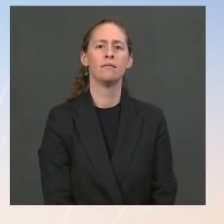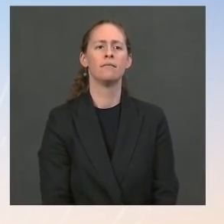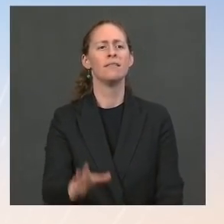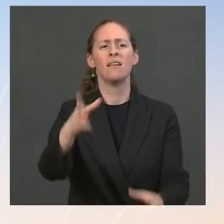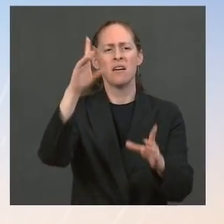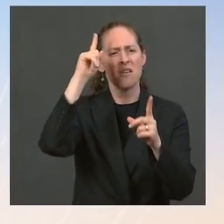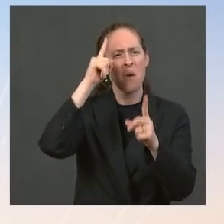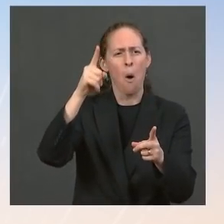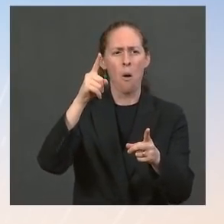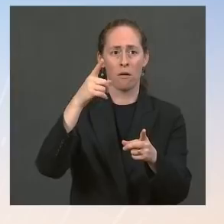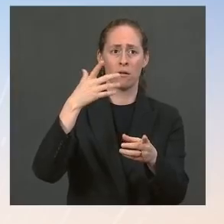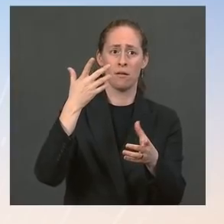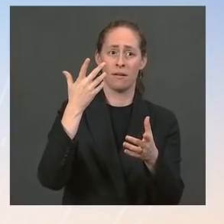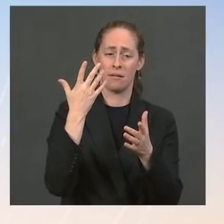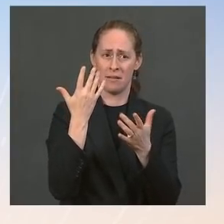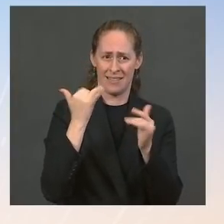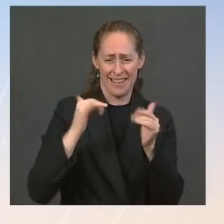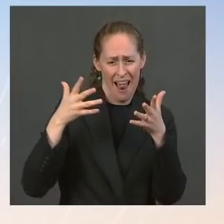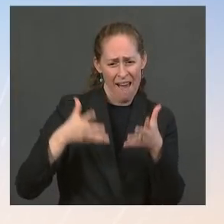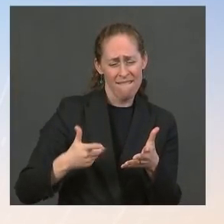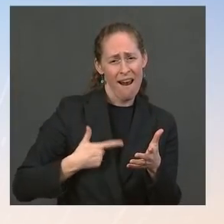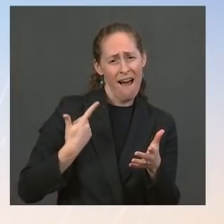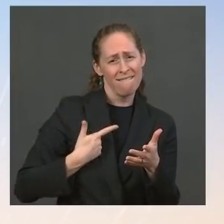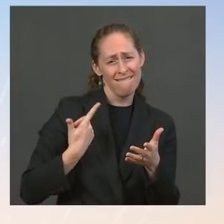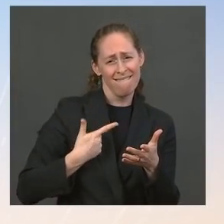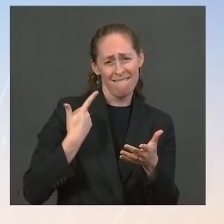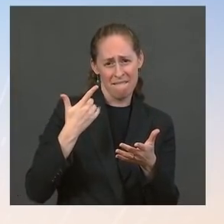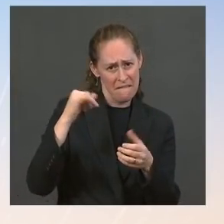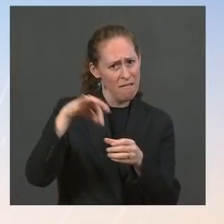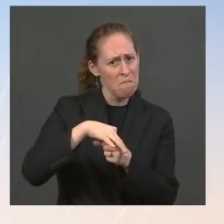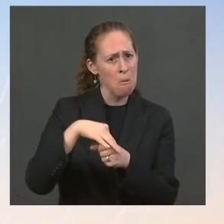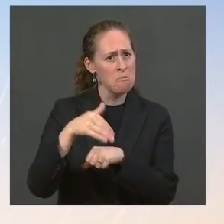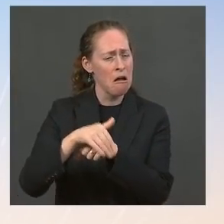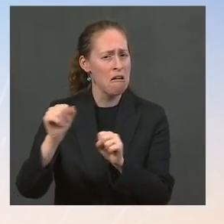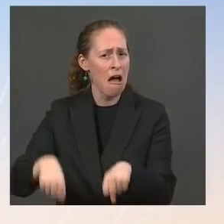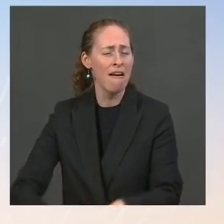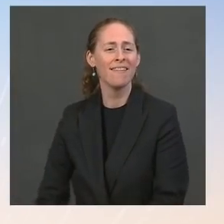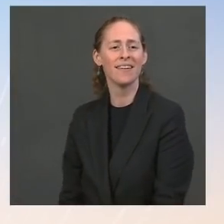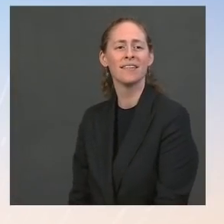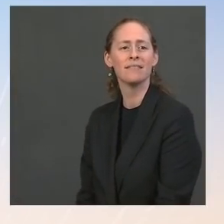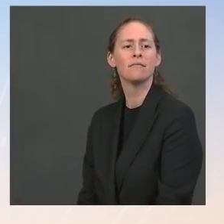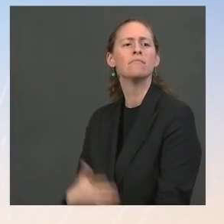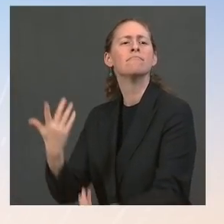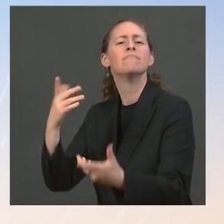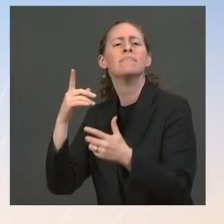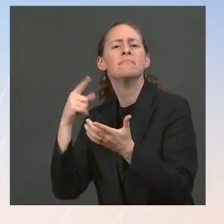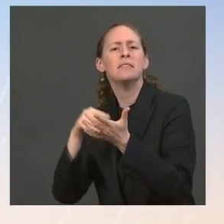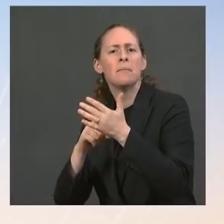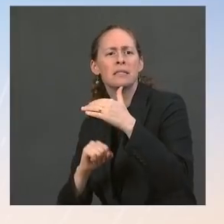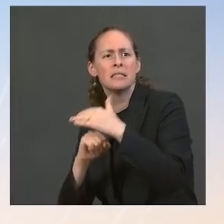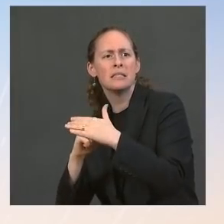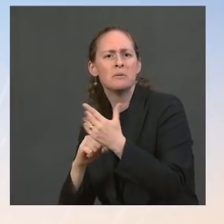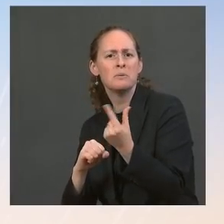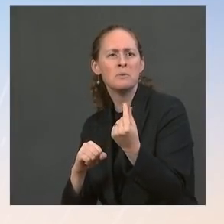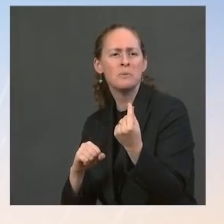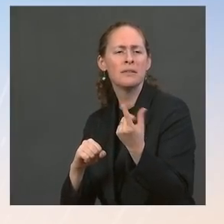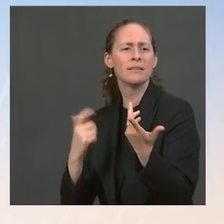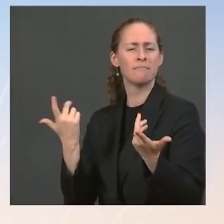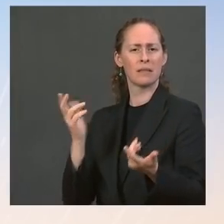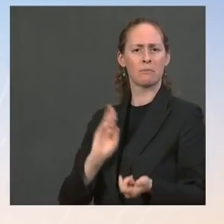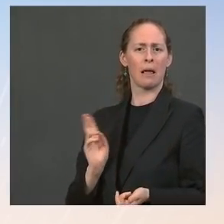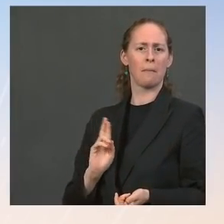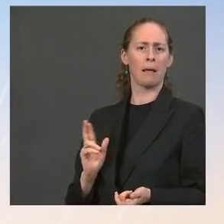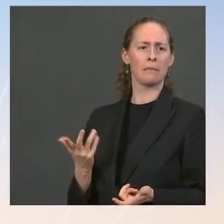left in the day. All right, last one. What's the plan on the debt ceiling? I mean, Republicans have sort of made clear that they're not going